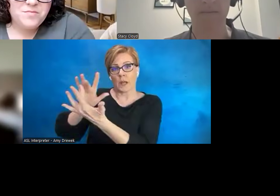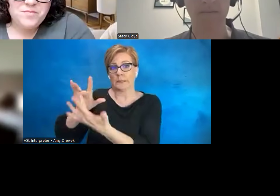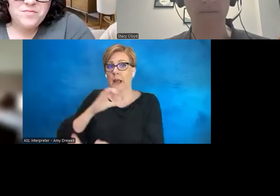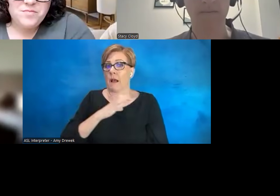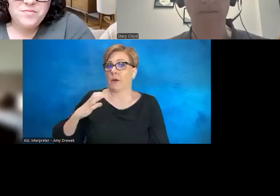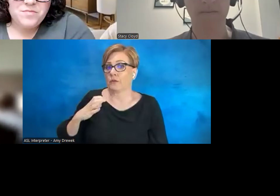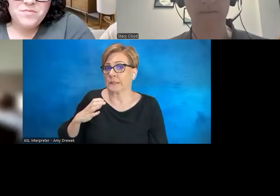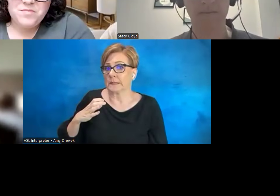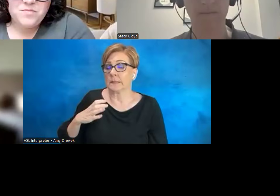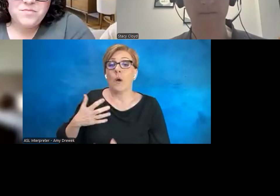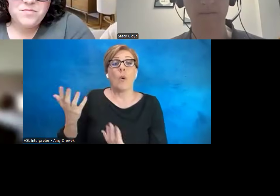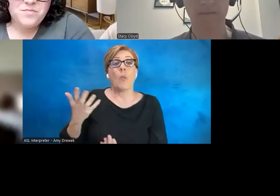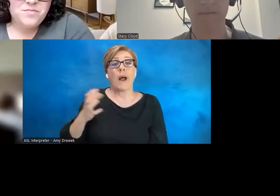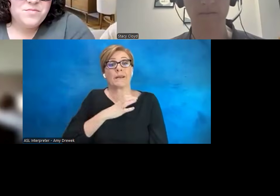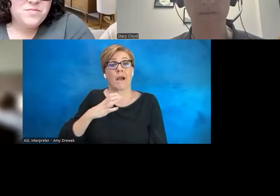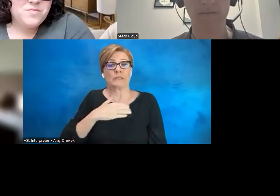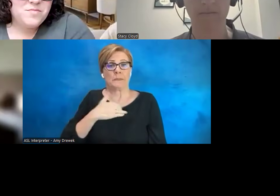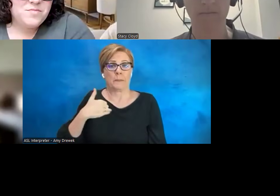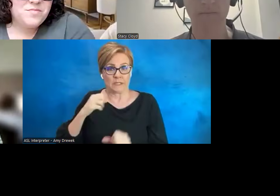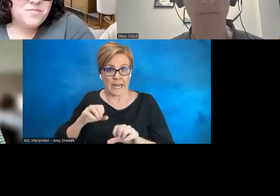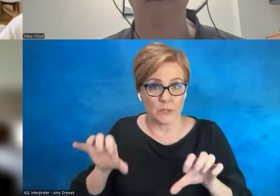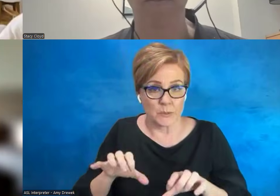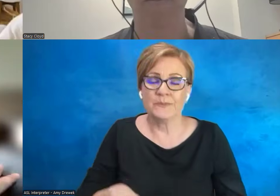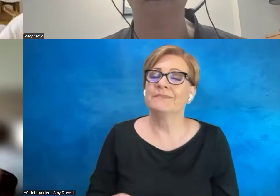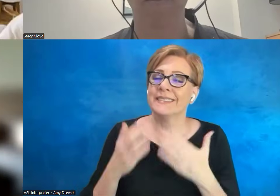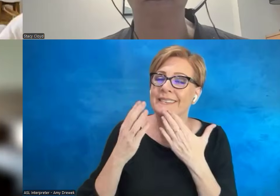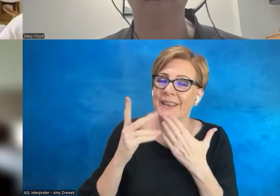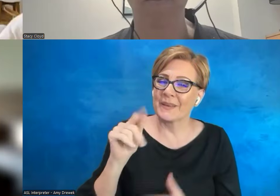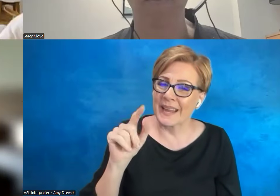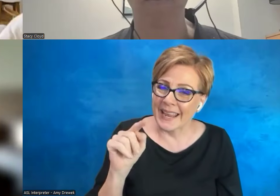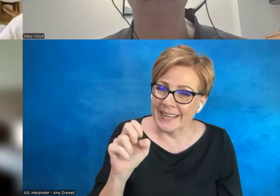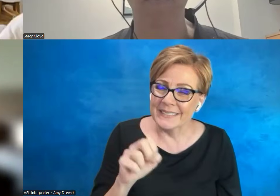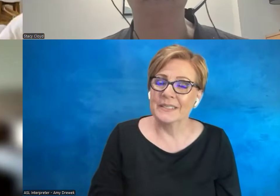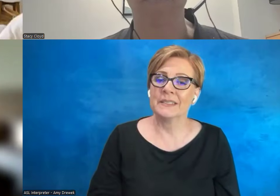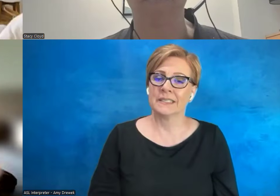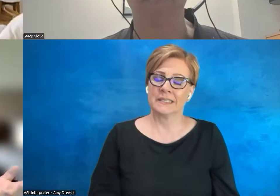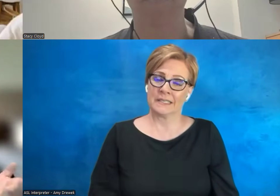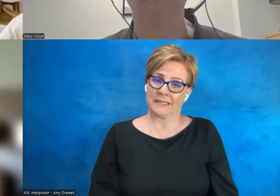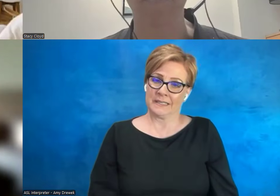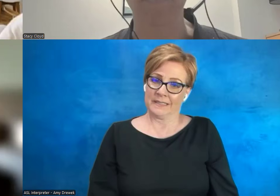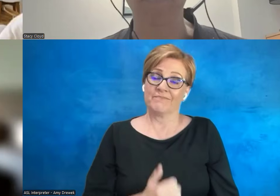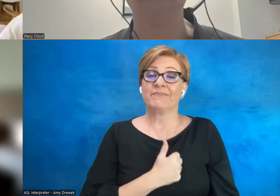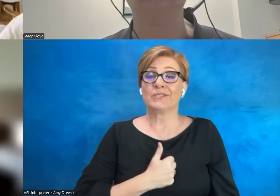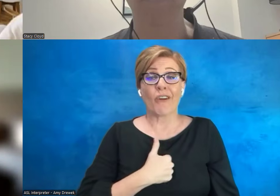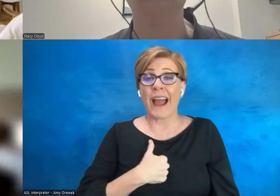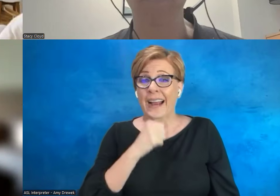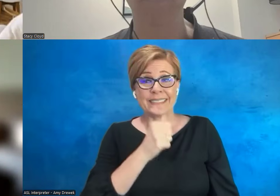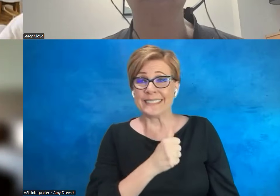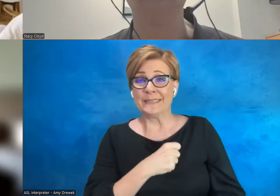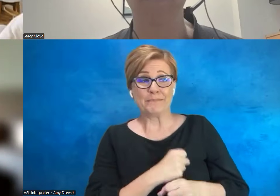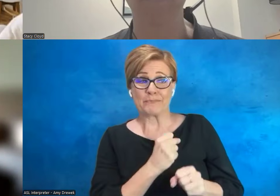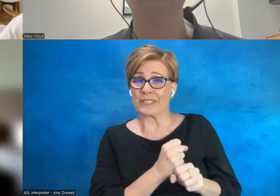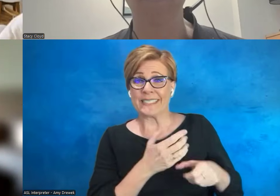do. Thanks so much, Kate, and apologies to the attendees that I don't have slides built up for